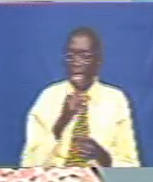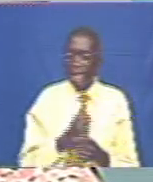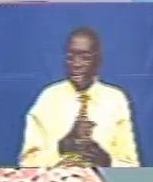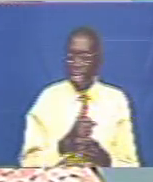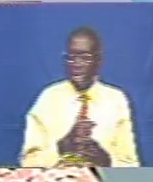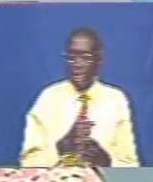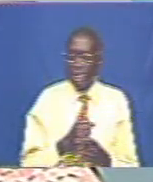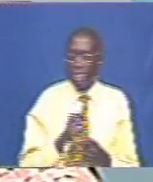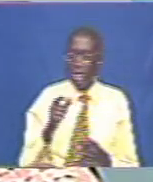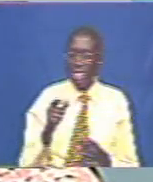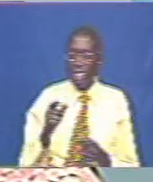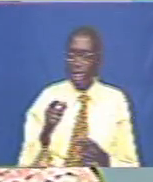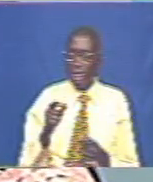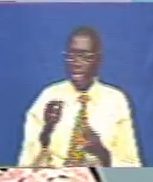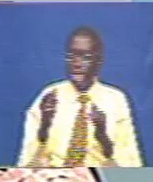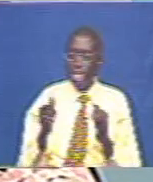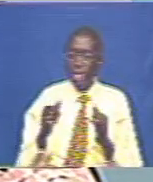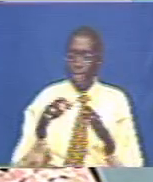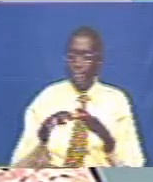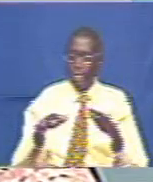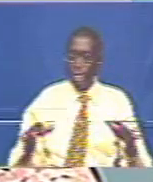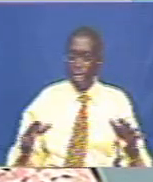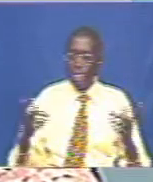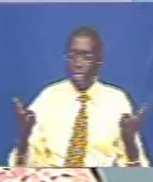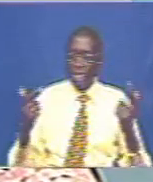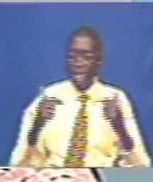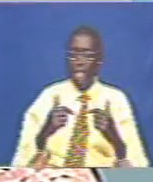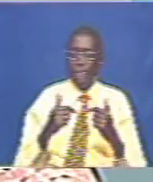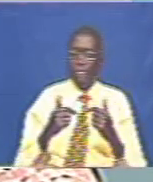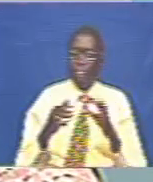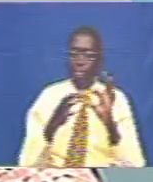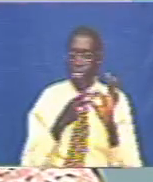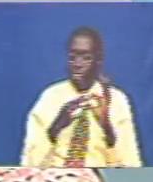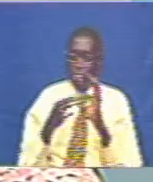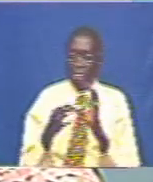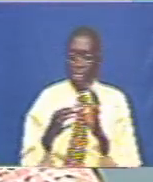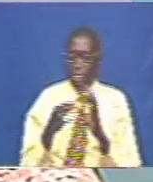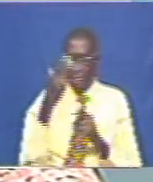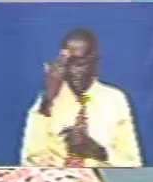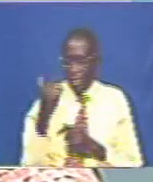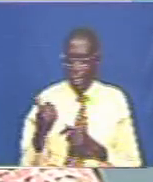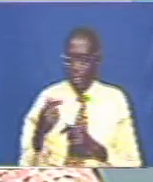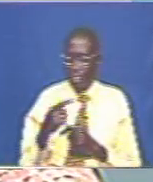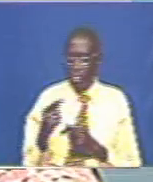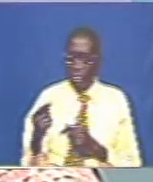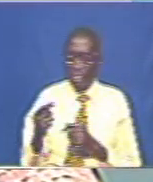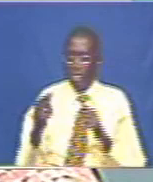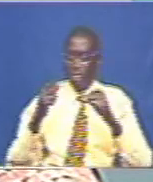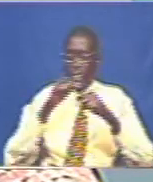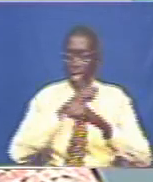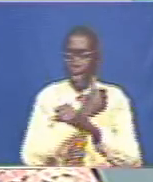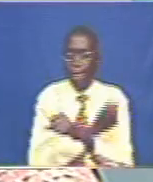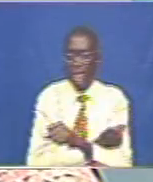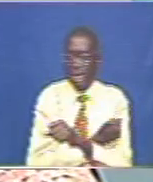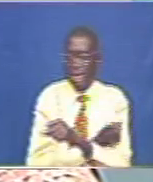the untapped markets and all that, I think that is where we come in strongly as the union. Because when we are doing the capacity building and